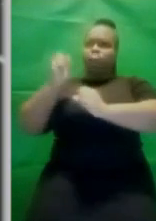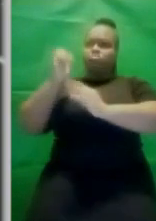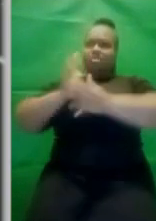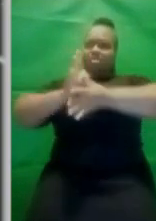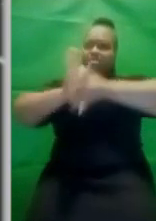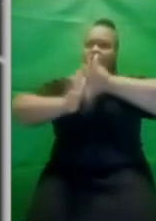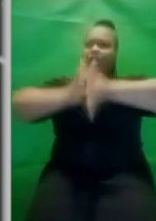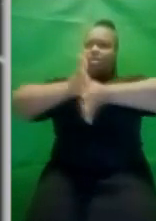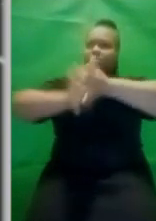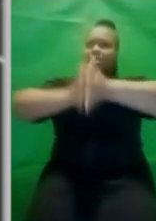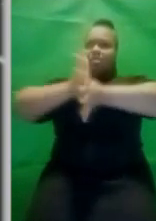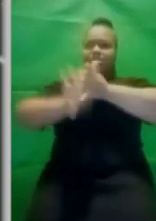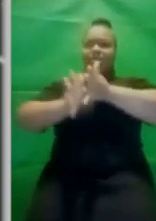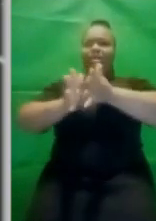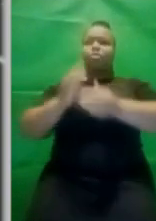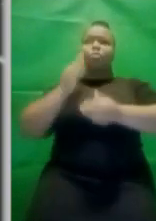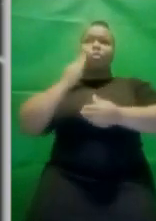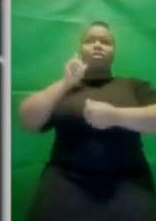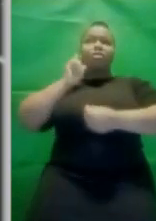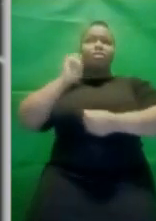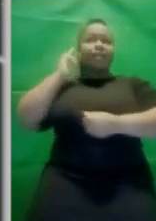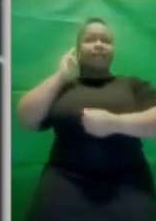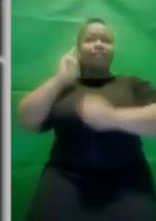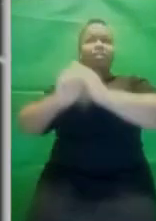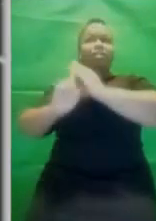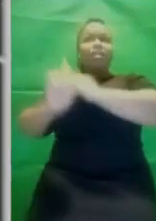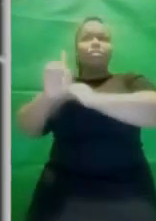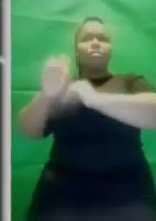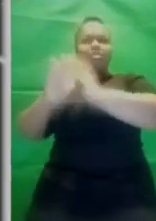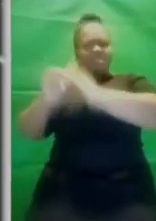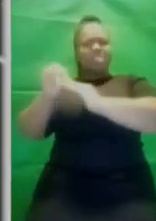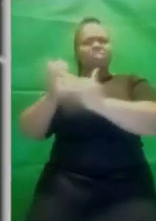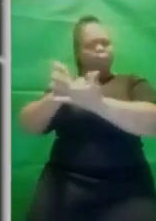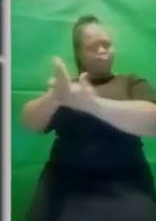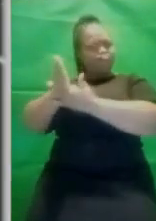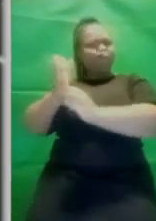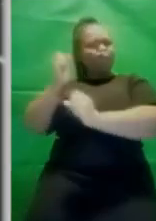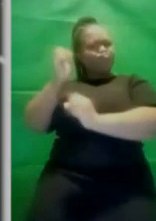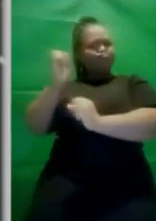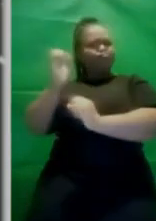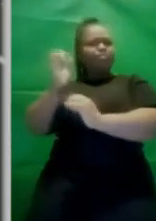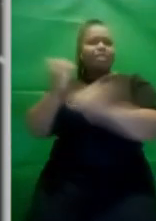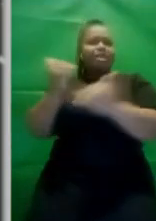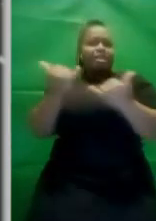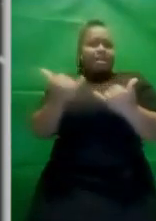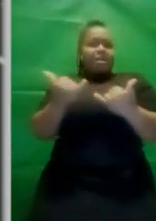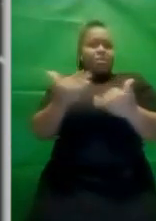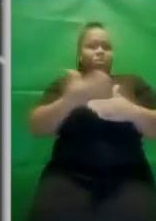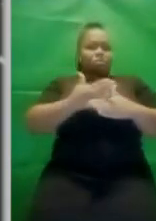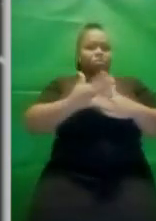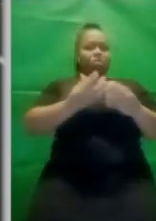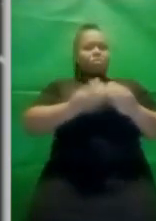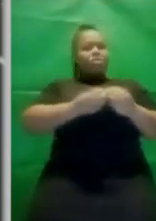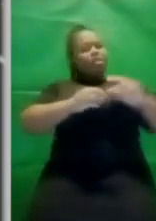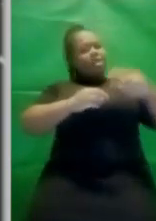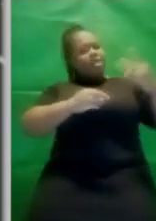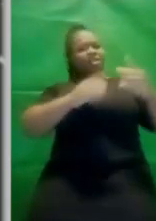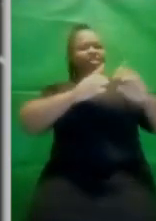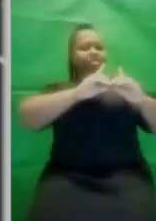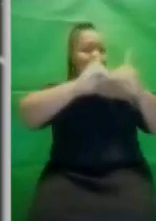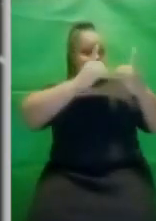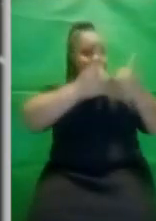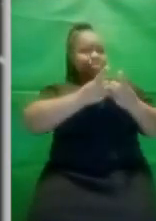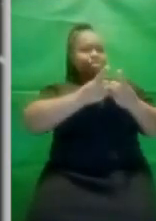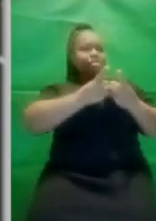done is we've worked with a number of departments to ensure that there are at least sign language posters that are put up